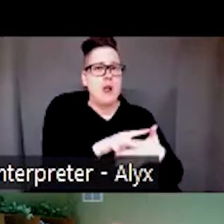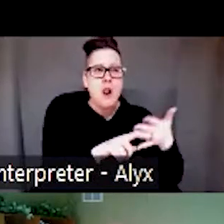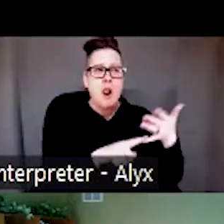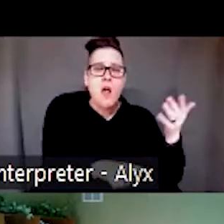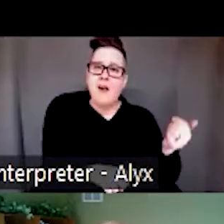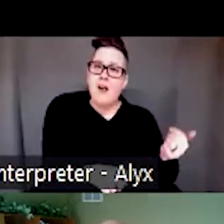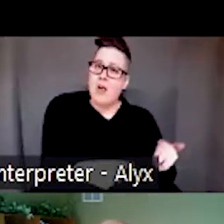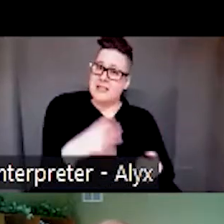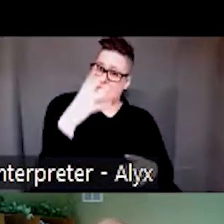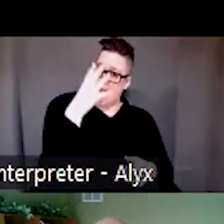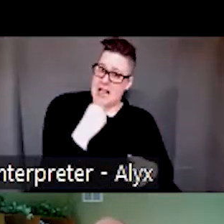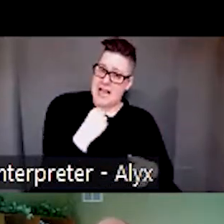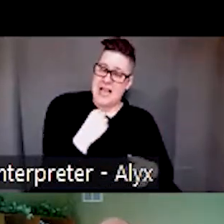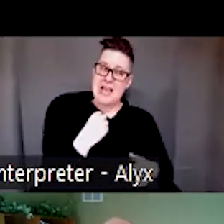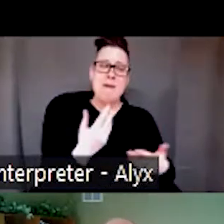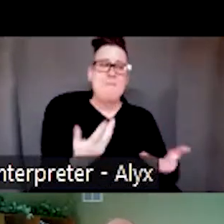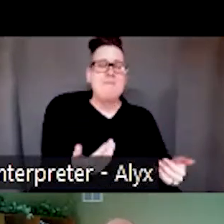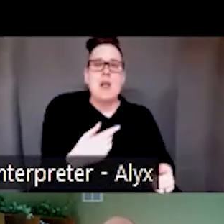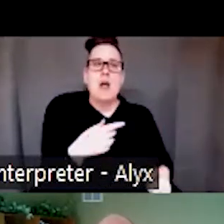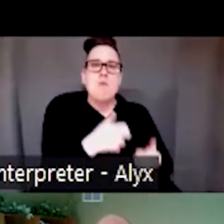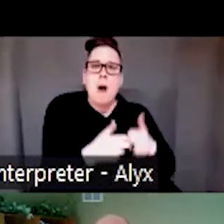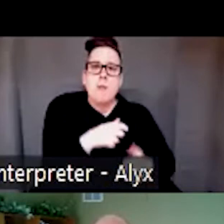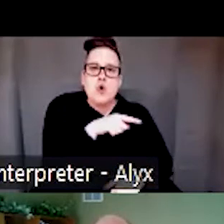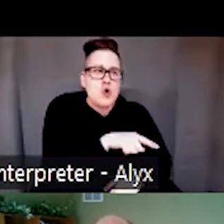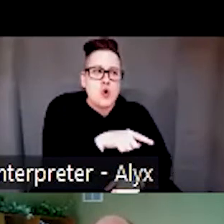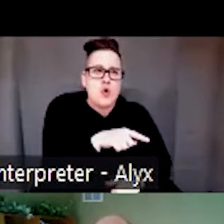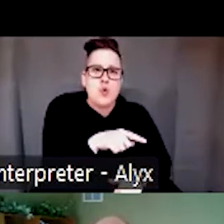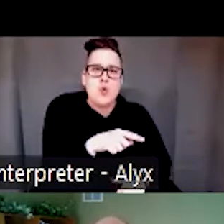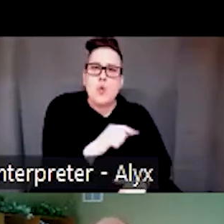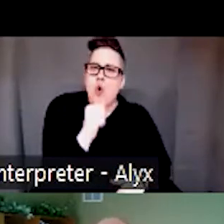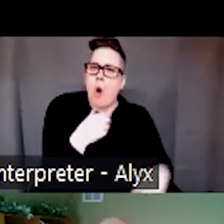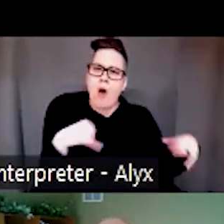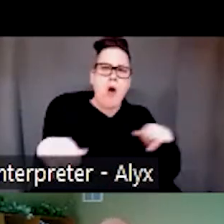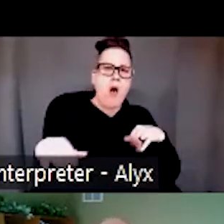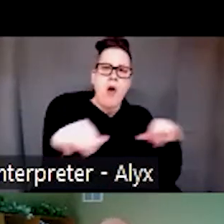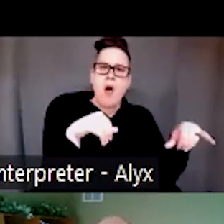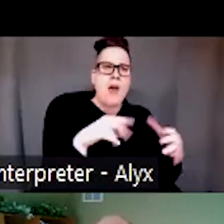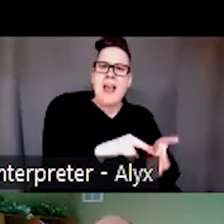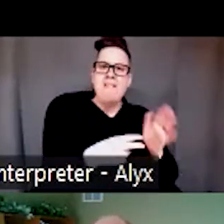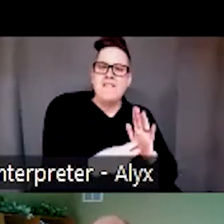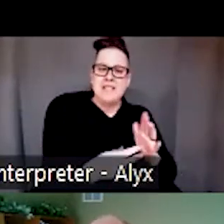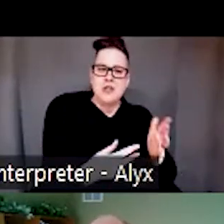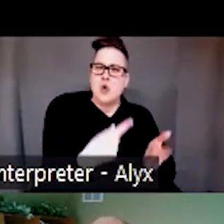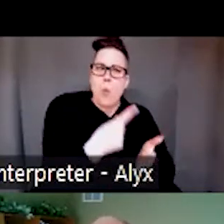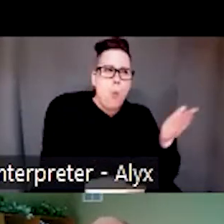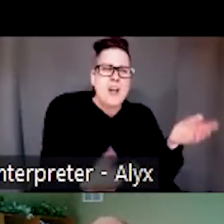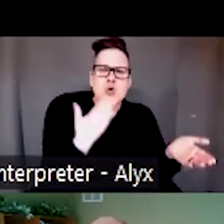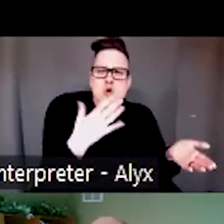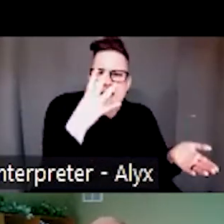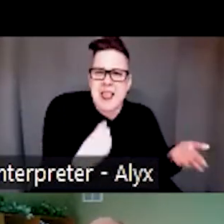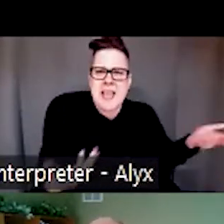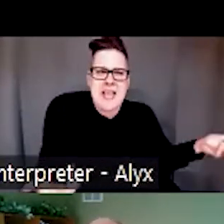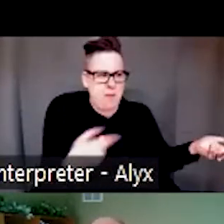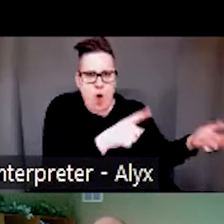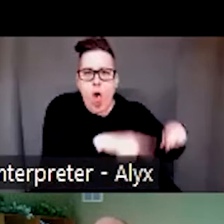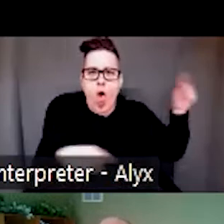with the sleep field is that you guys can't even come up with a consistent definition for what good sleep is, right?